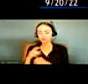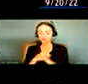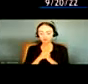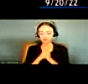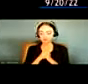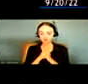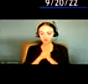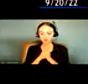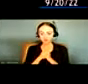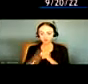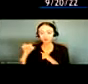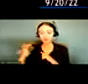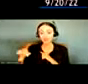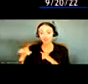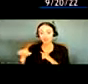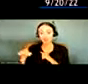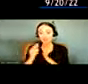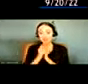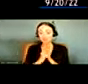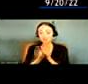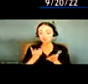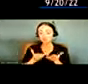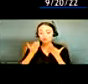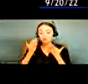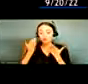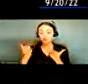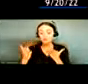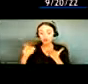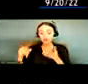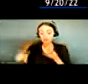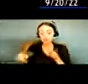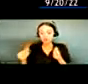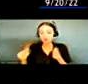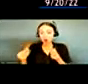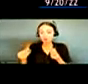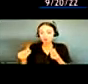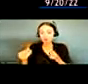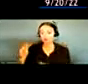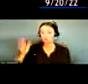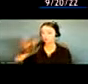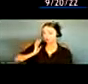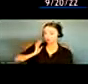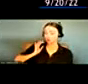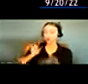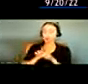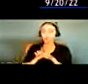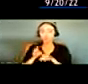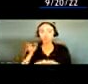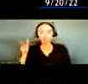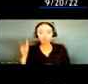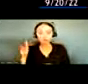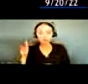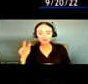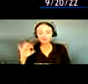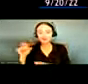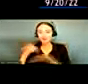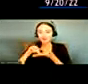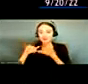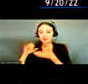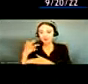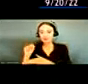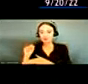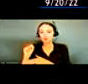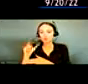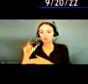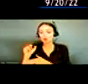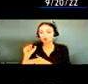The legislation would provide the subject property with both a retroactive and prospective tax exemption beginning on October 1st, 2019 and ending